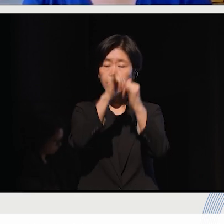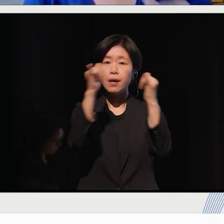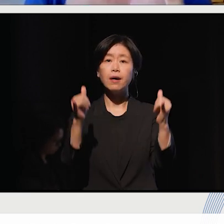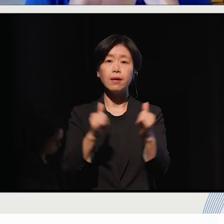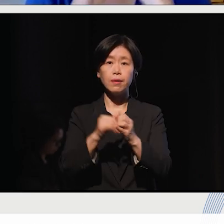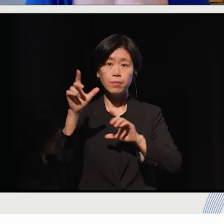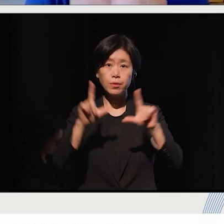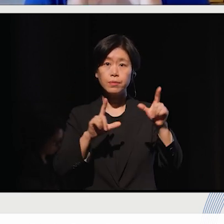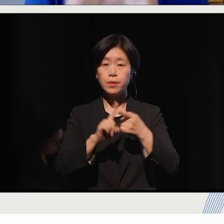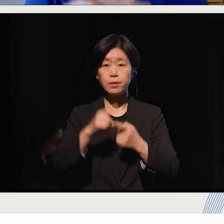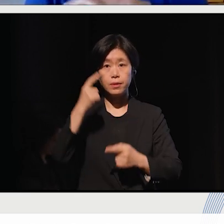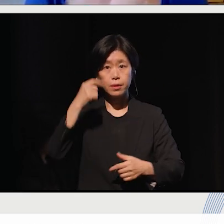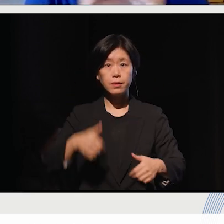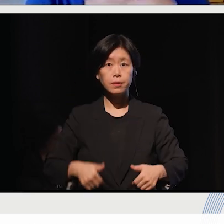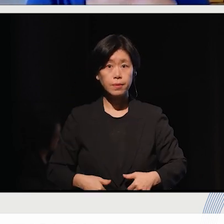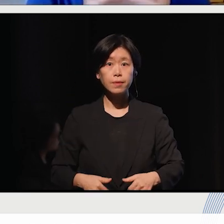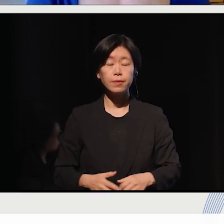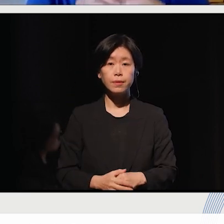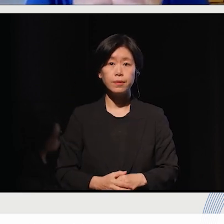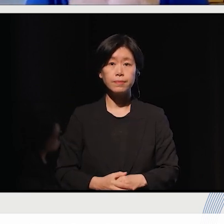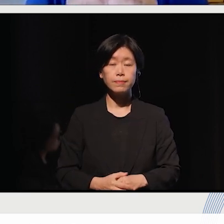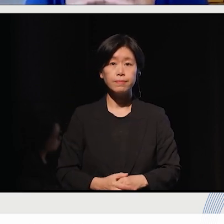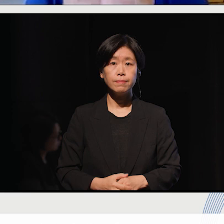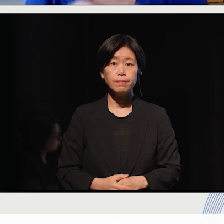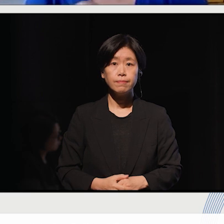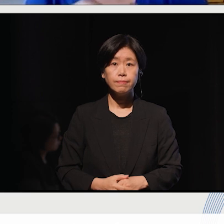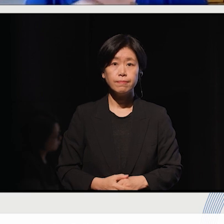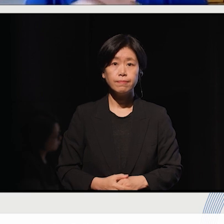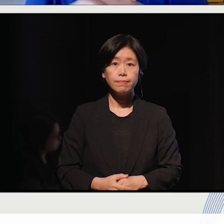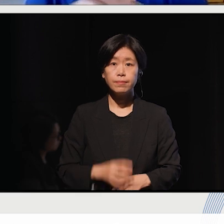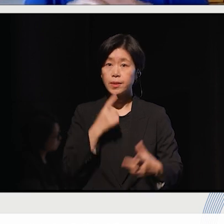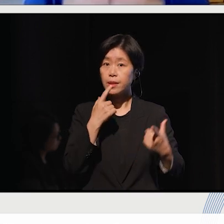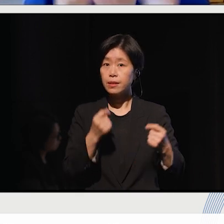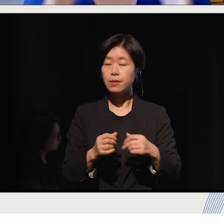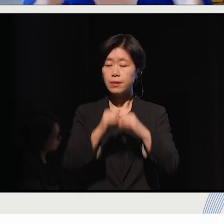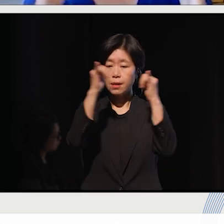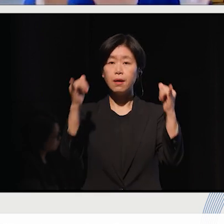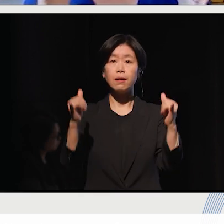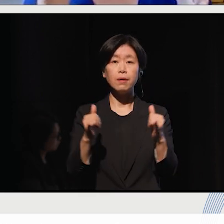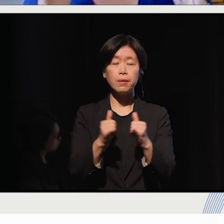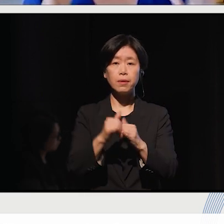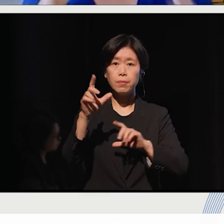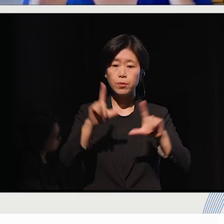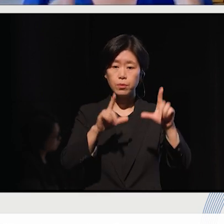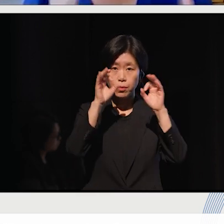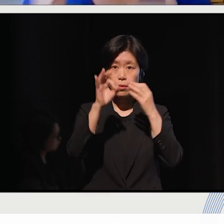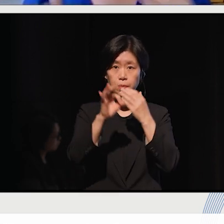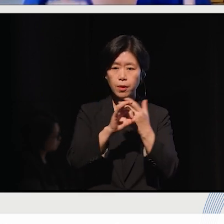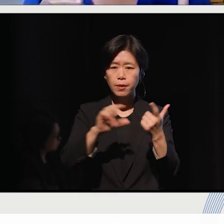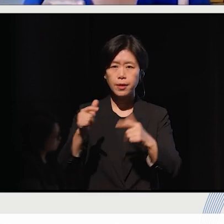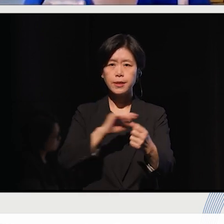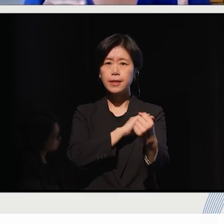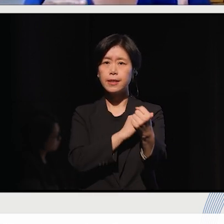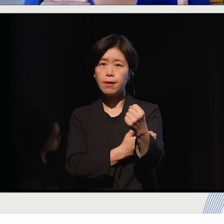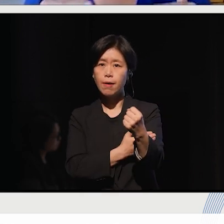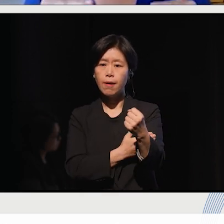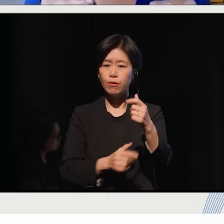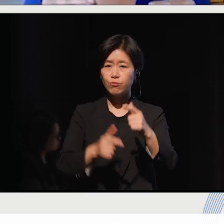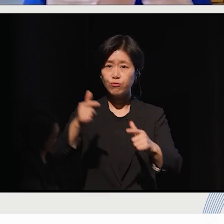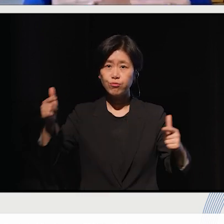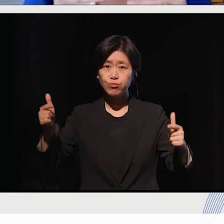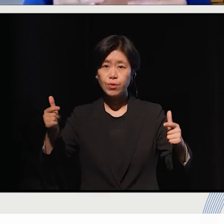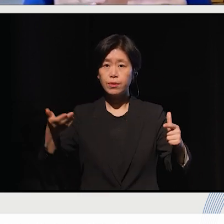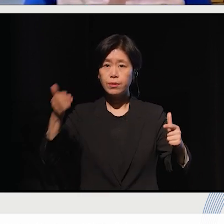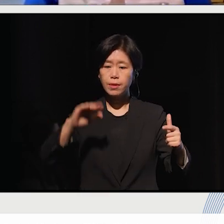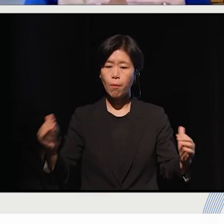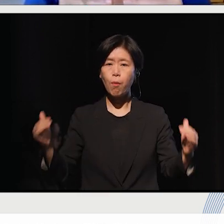aspects should be equally enjoyed by individuals with diverse abilities. So when we're looking at how we're providing accessibility,